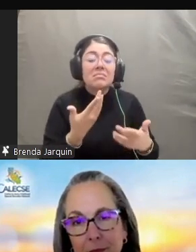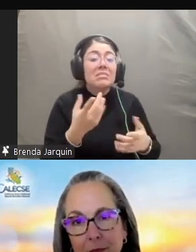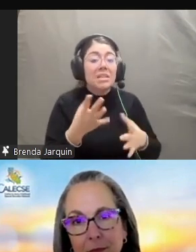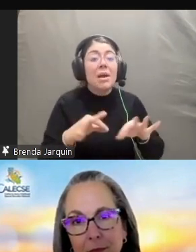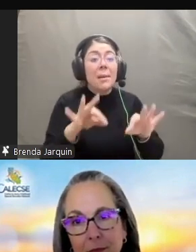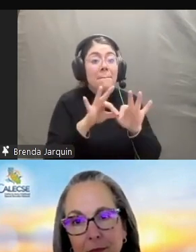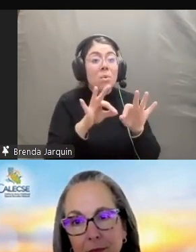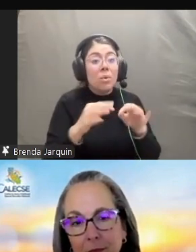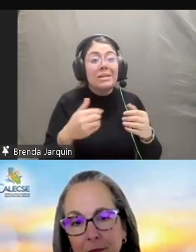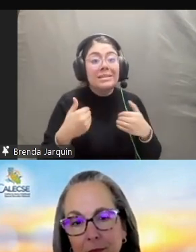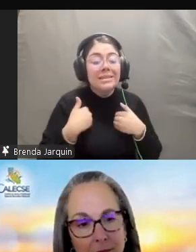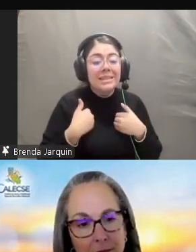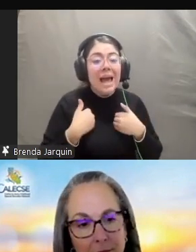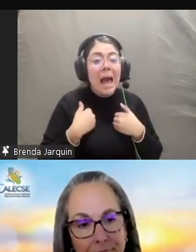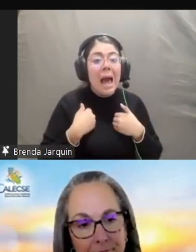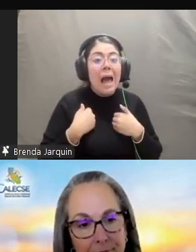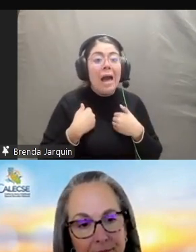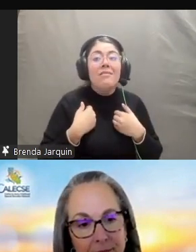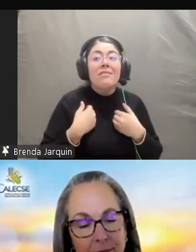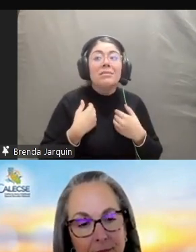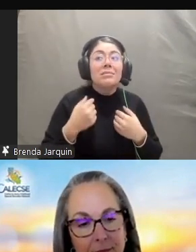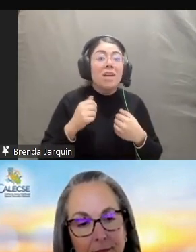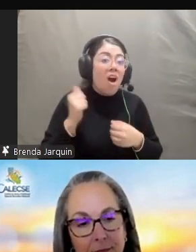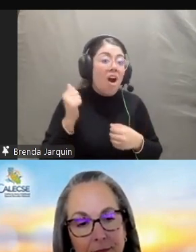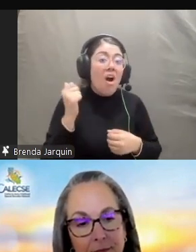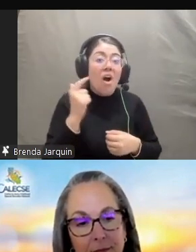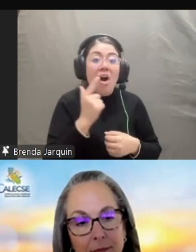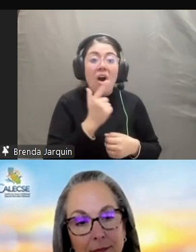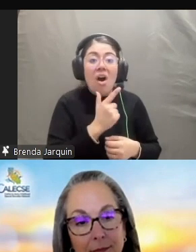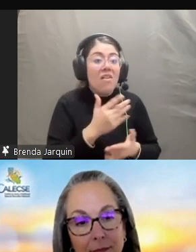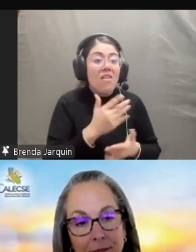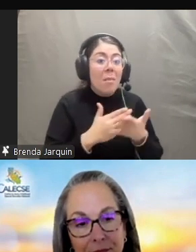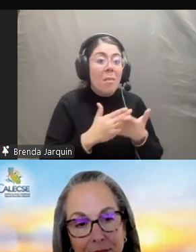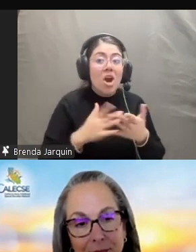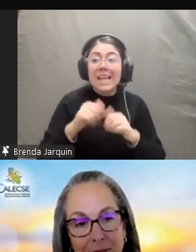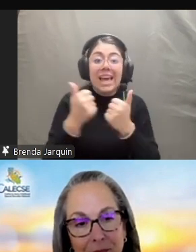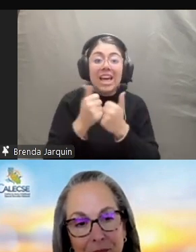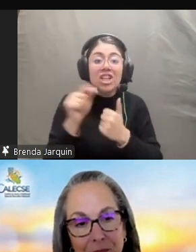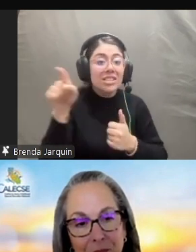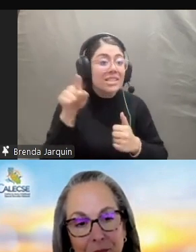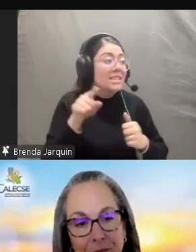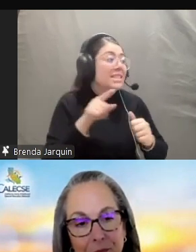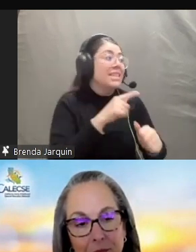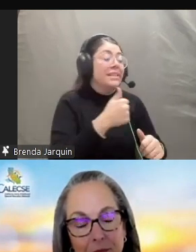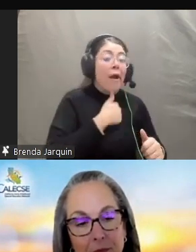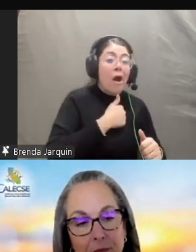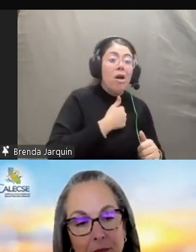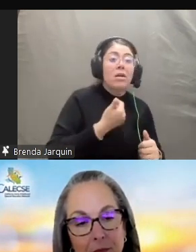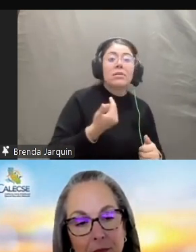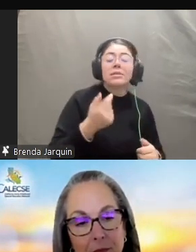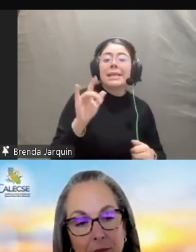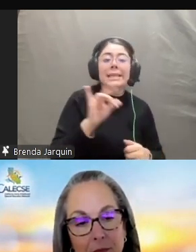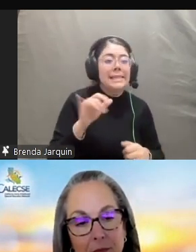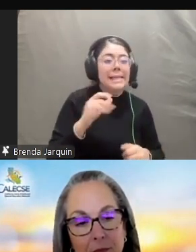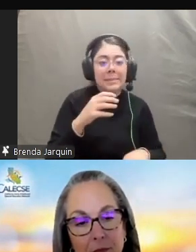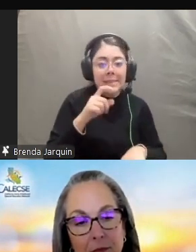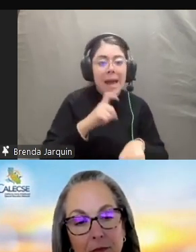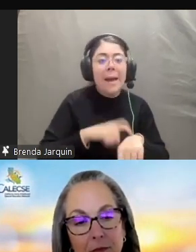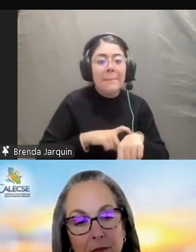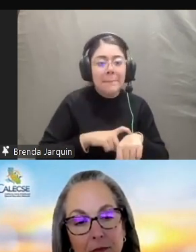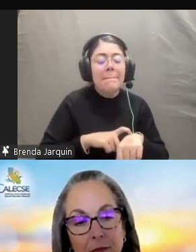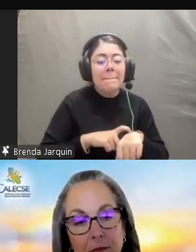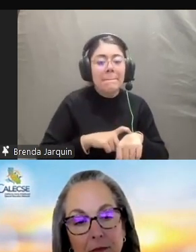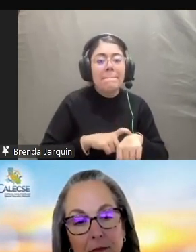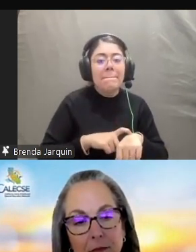We have a very large LEA that sometimes interagency agreements don't always get on their agenda, and it took us